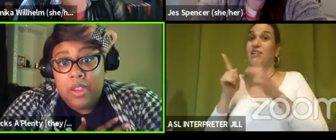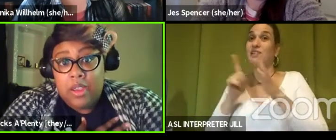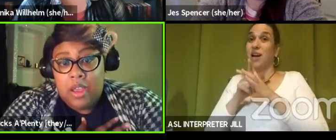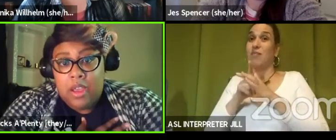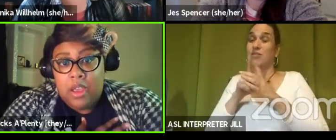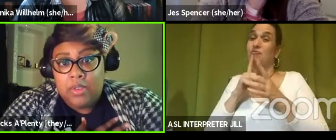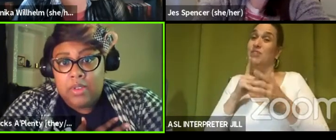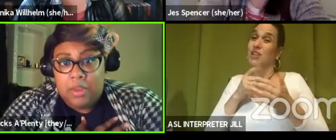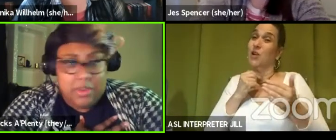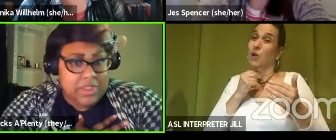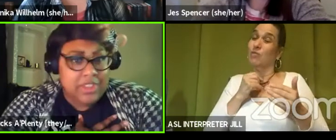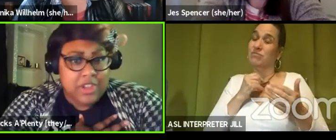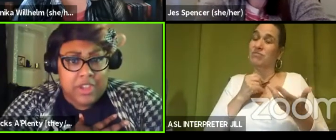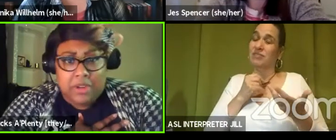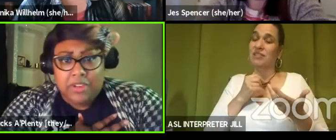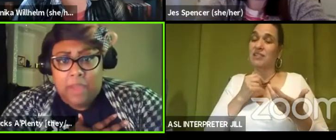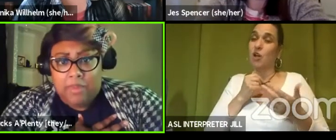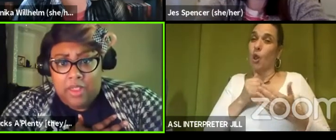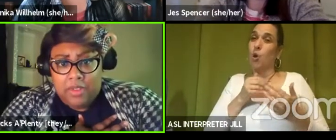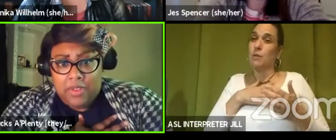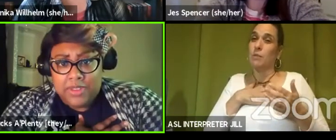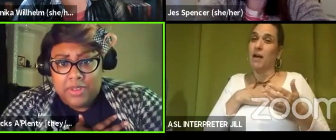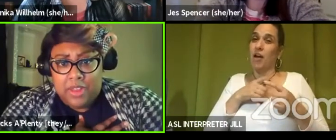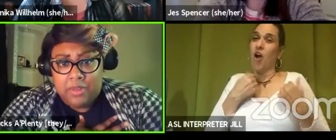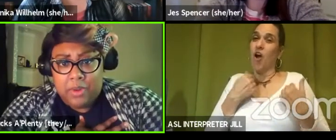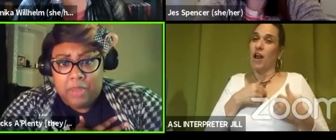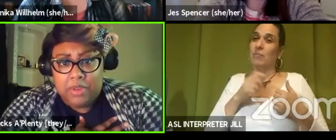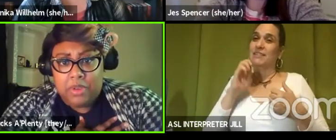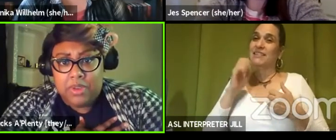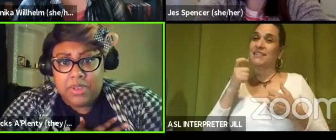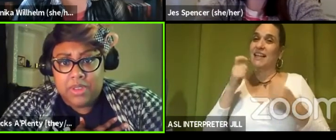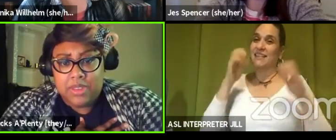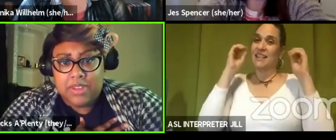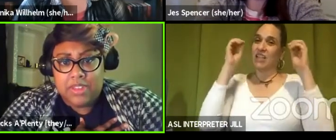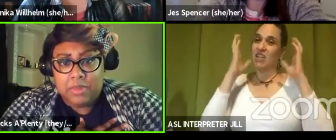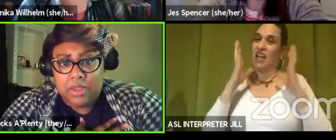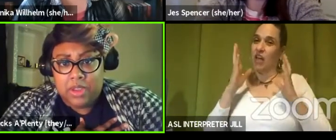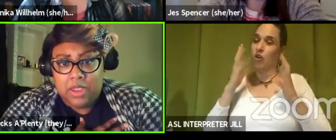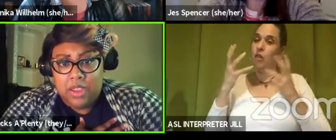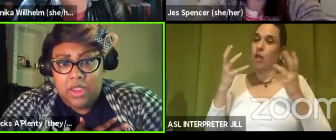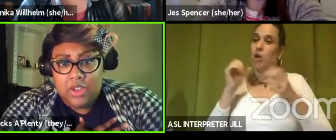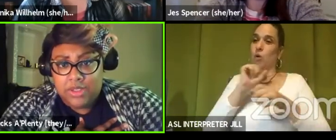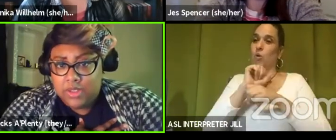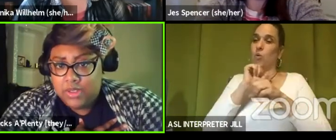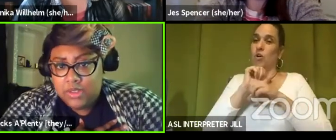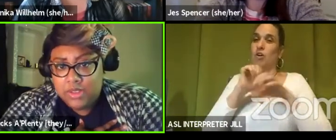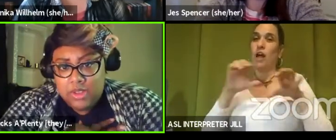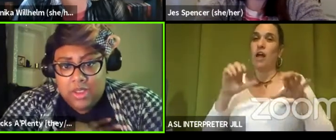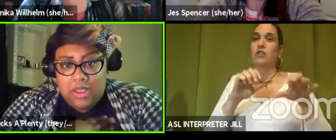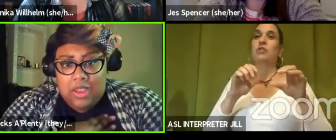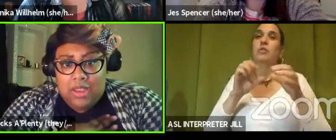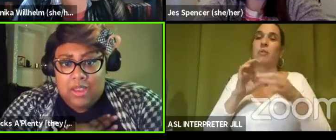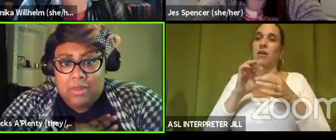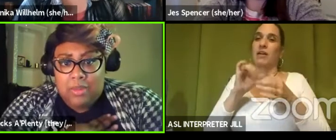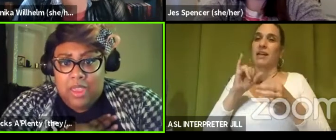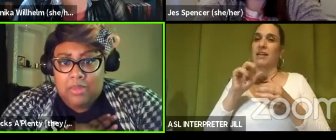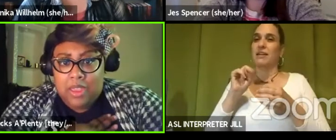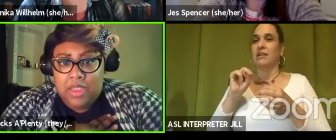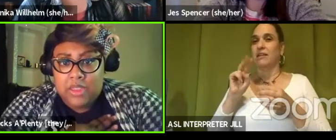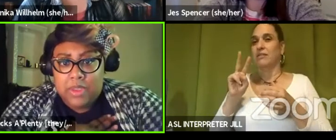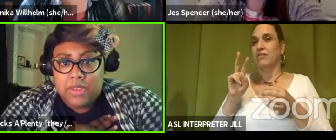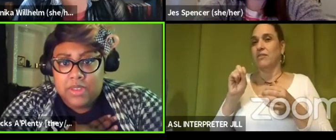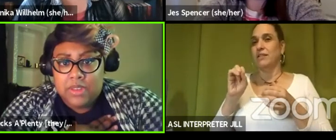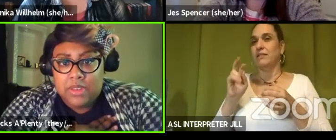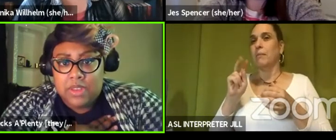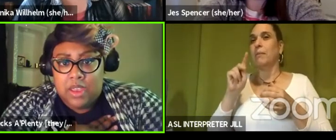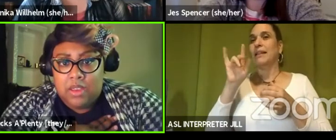heart. I'm a sex educator on top of all of this. And a lot of the work I've been doing recently is in disability justice and